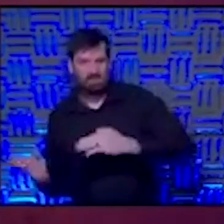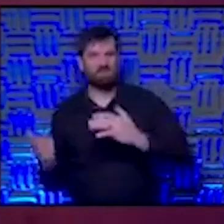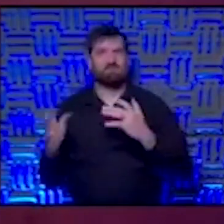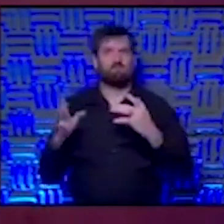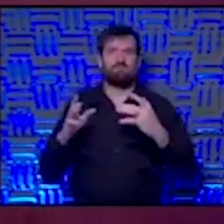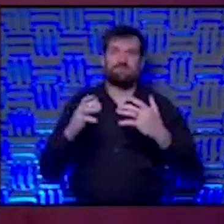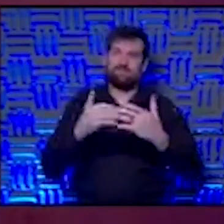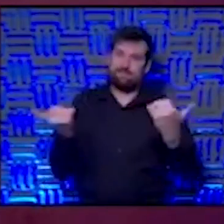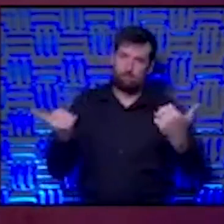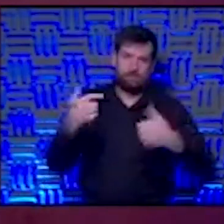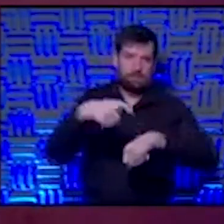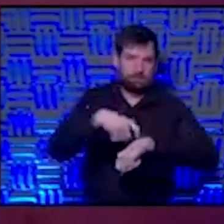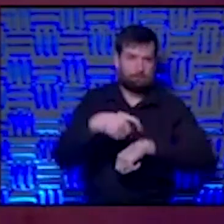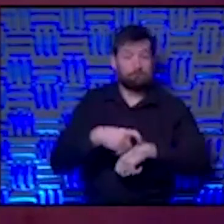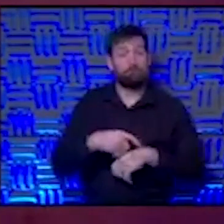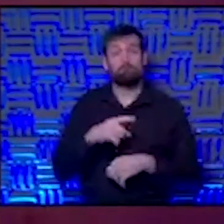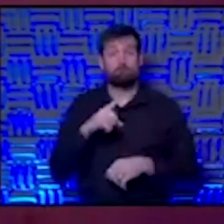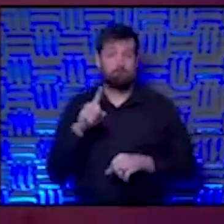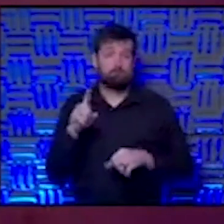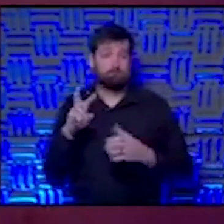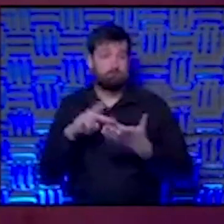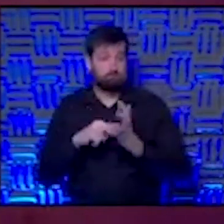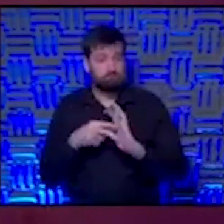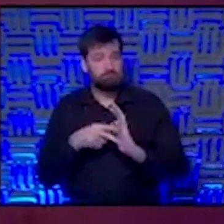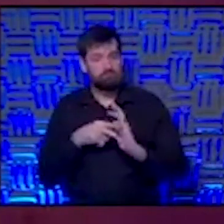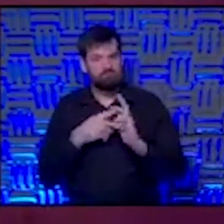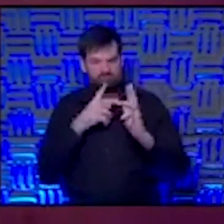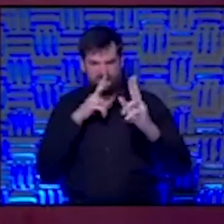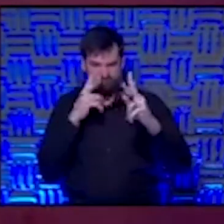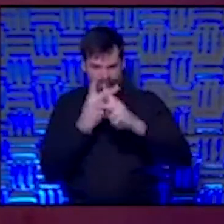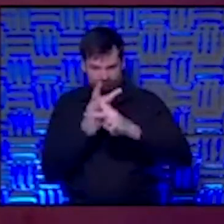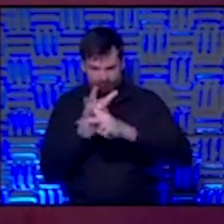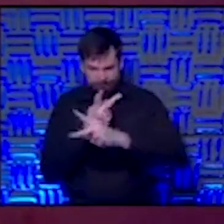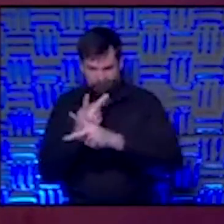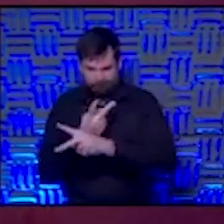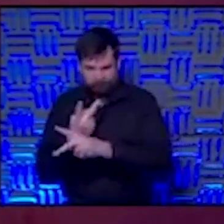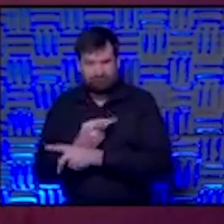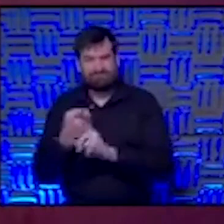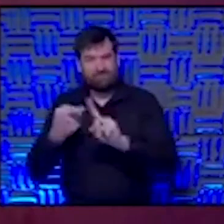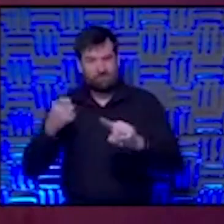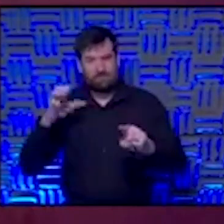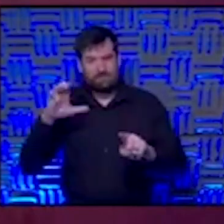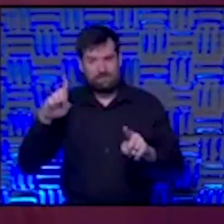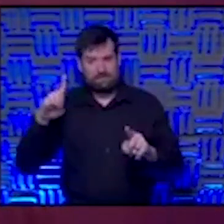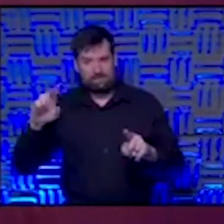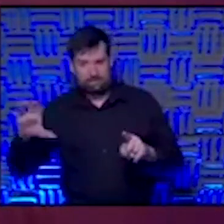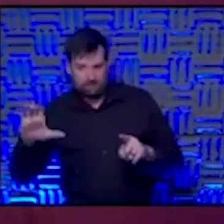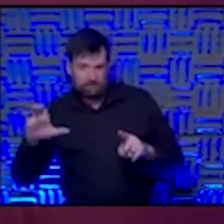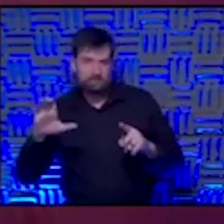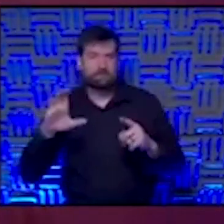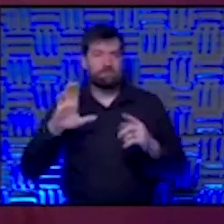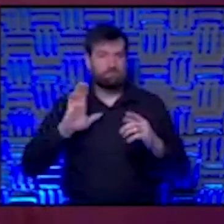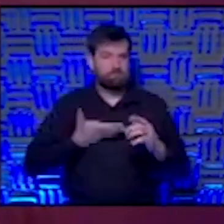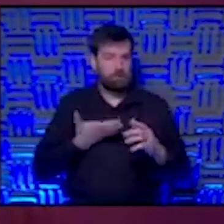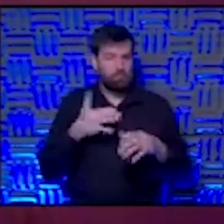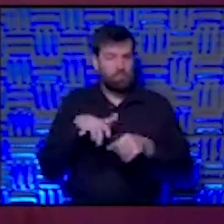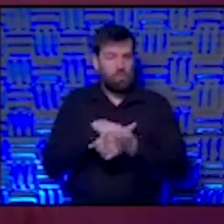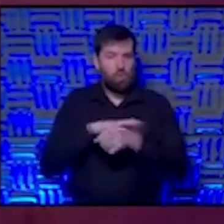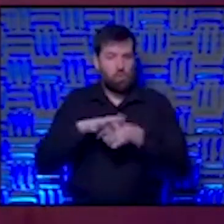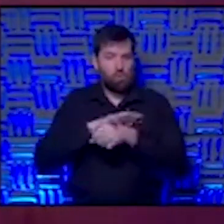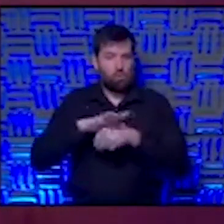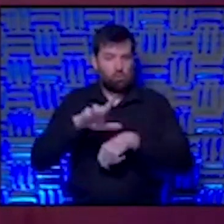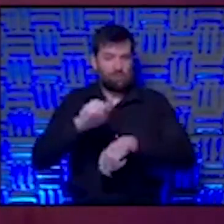do that. Yeah, makes sense. So there have actually been algorithms that have been devised by the CDC and have moved through our local task force